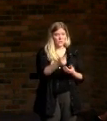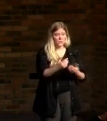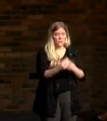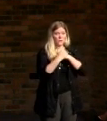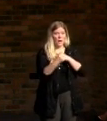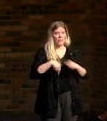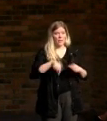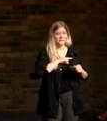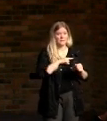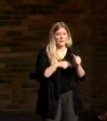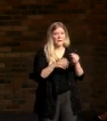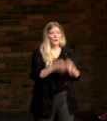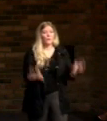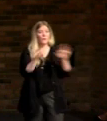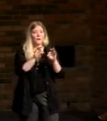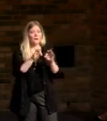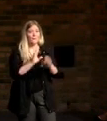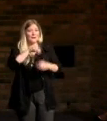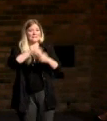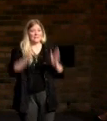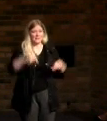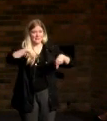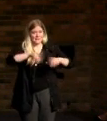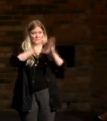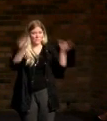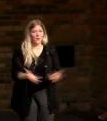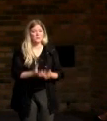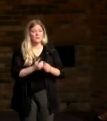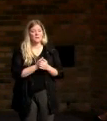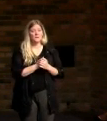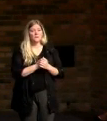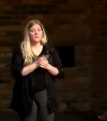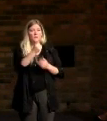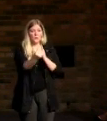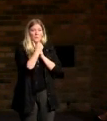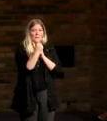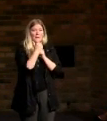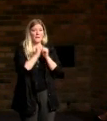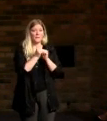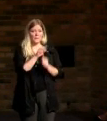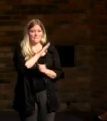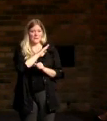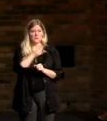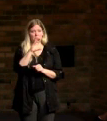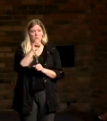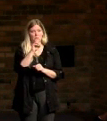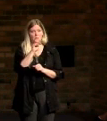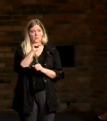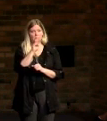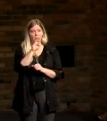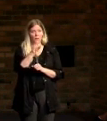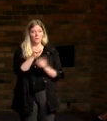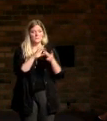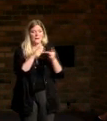participants, critical thinkers in this world. And as you have reminded us of that through Bishop Combs' message, would you help